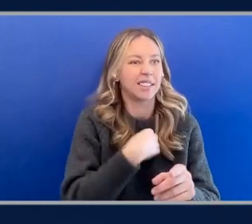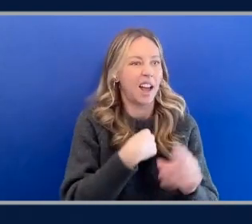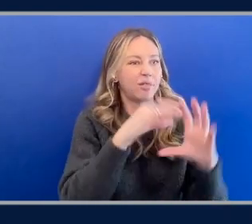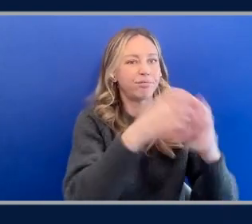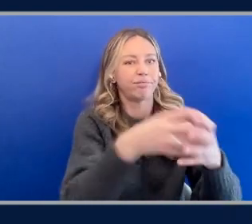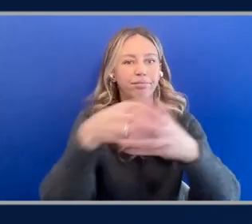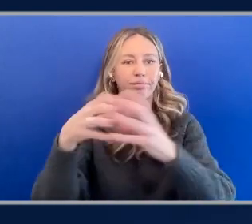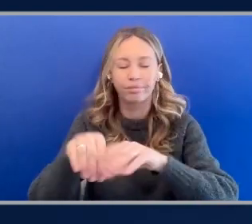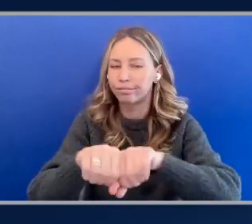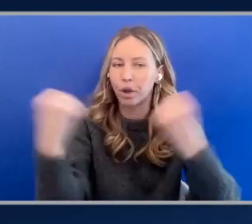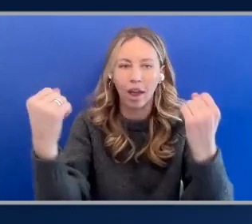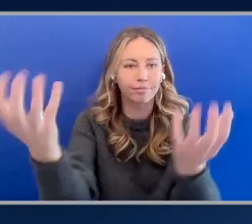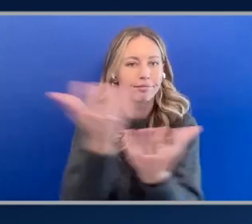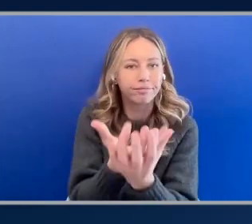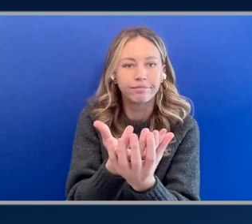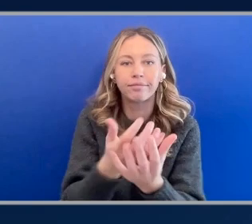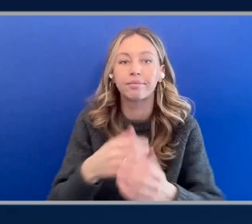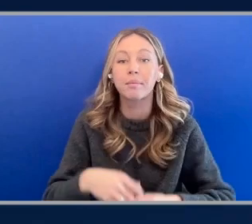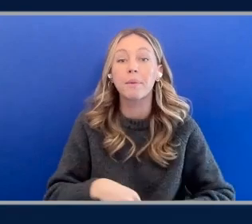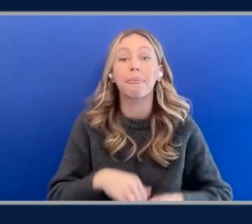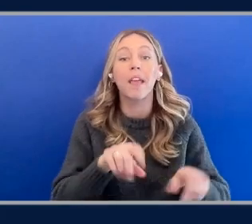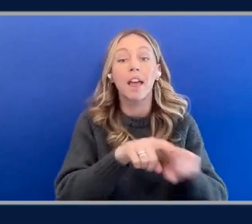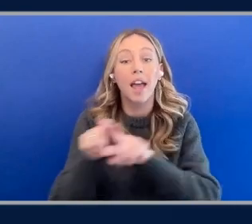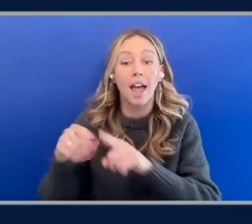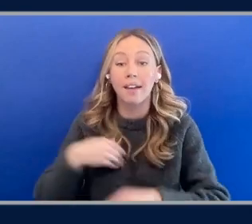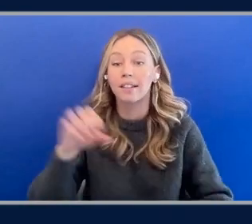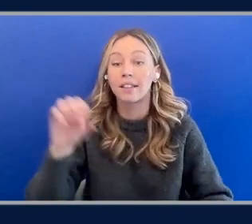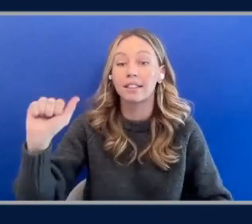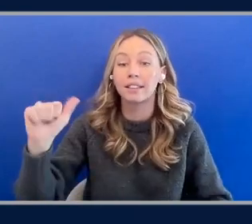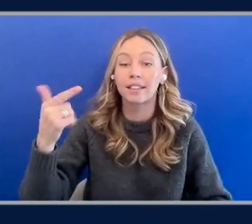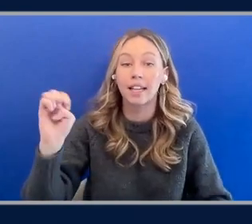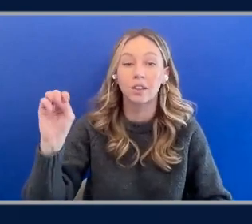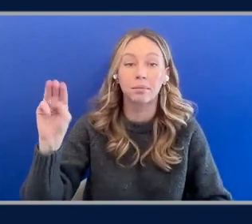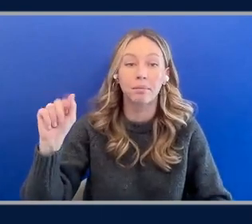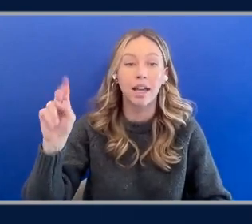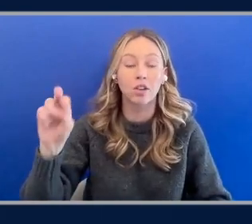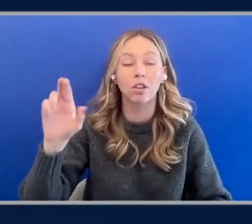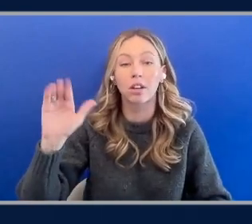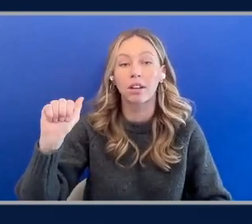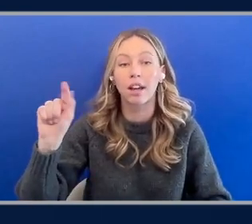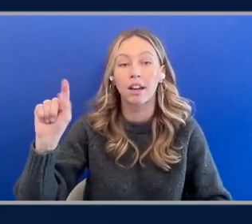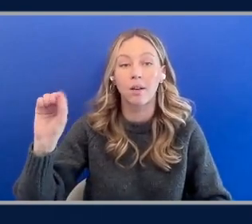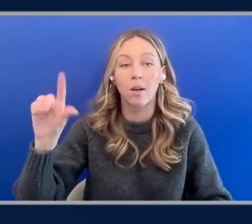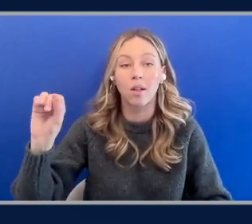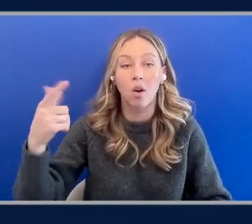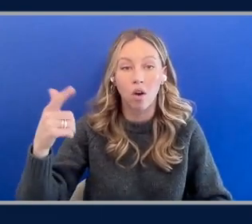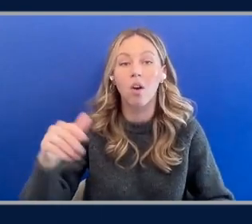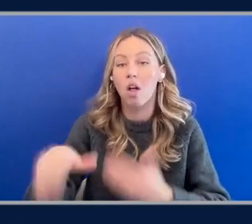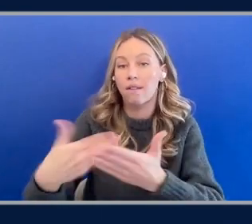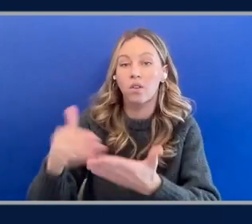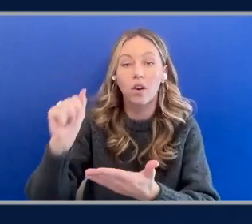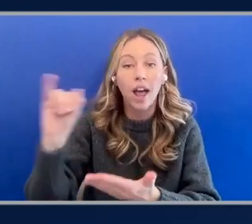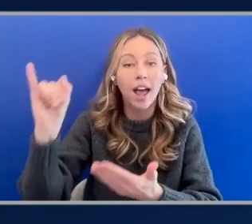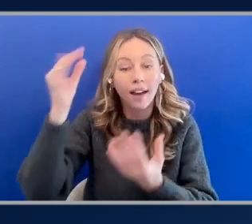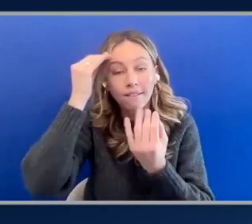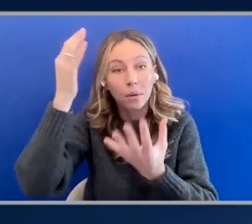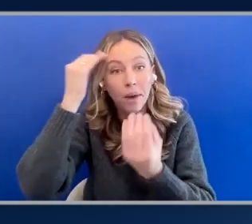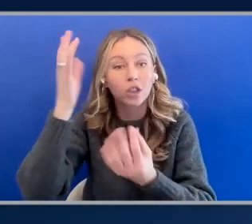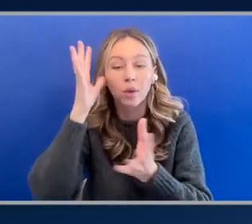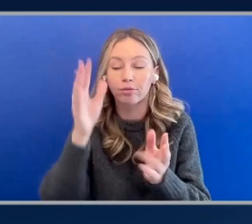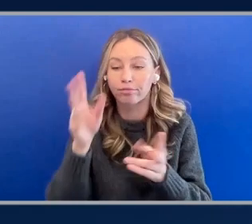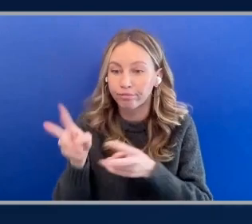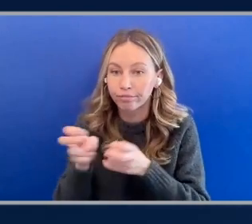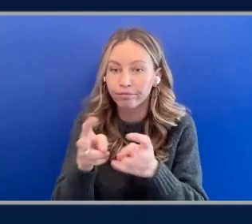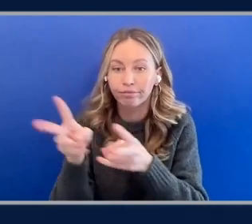is SageMaker Catalog, which is the governance piece that allows you to govern all your data and AI in one unified manner across